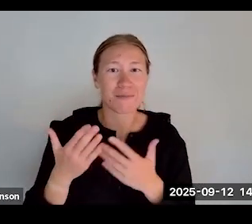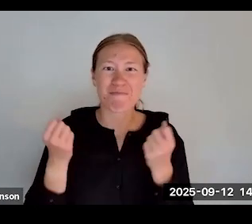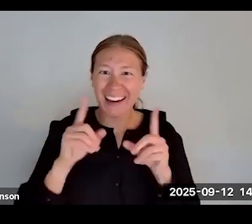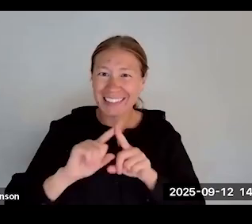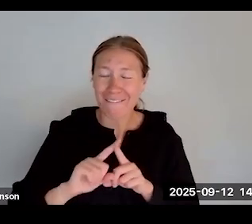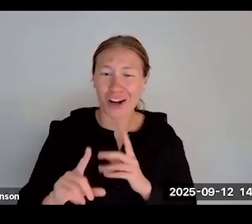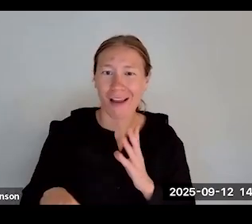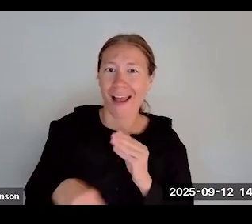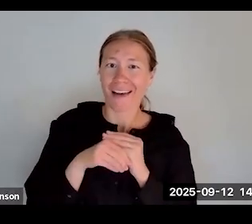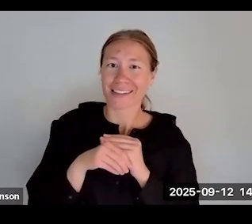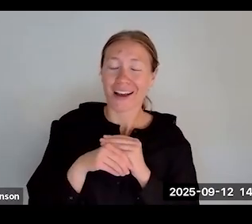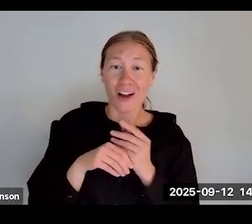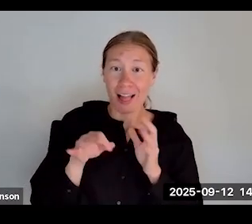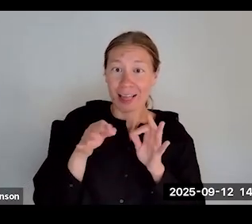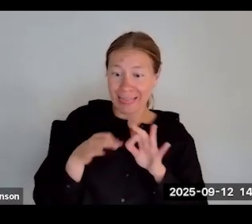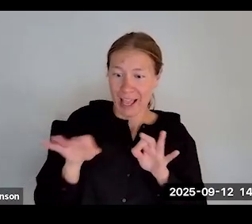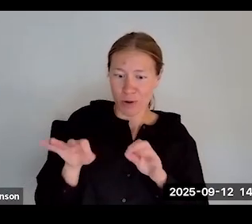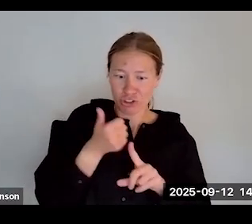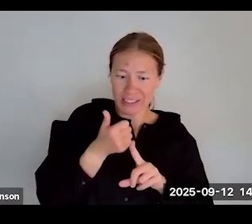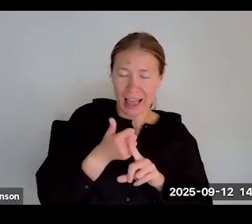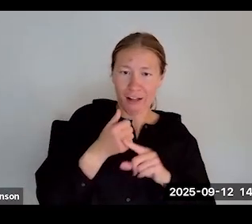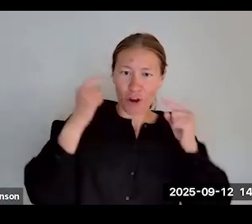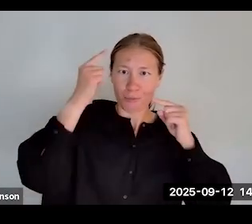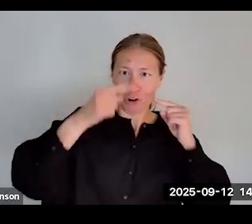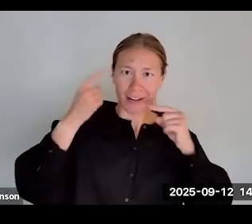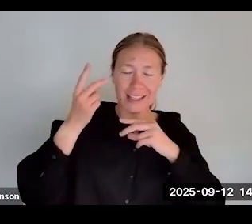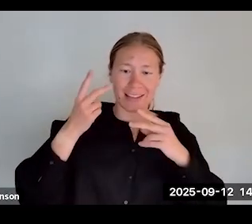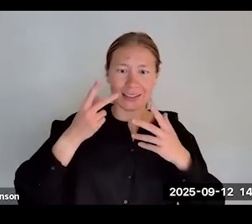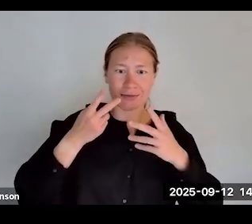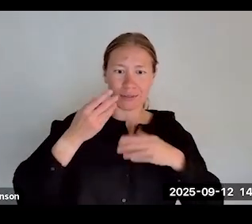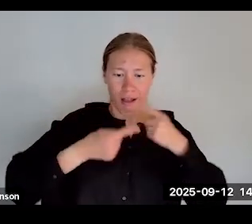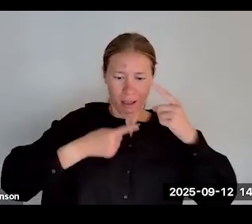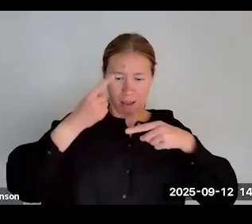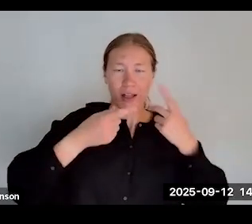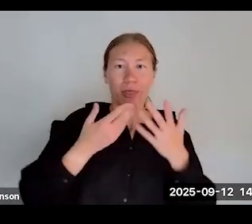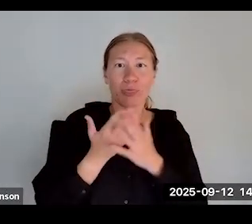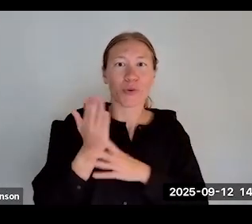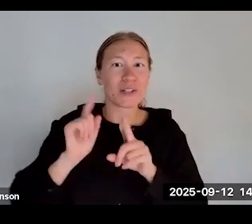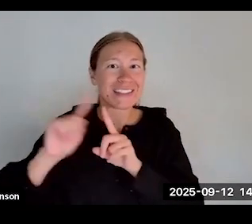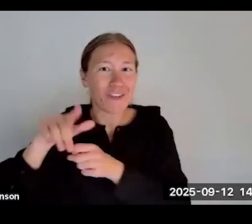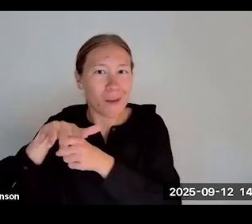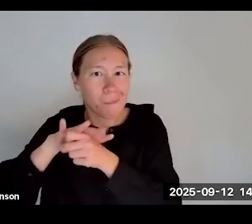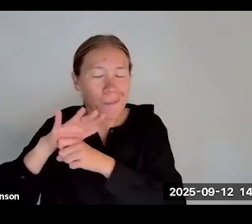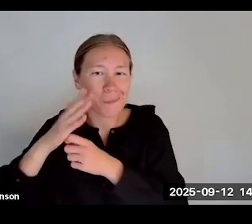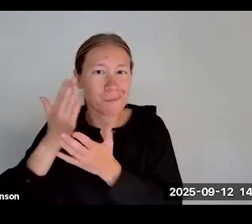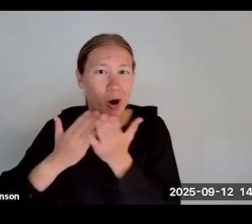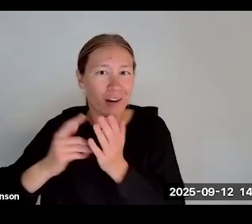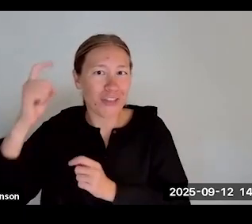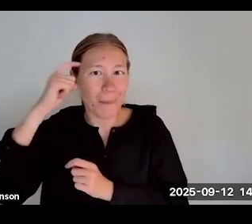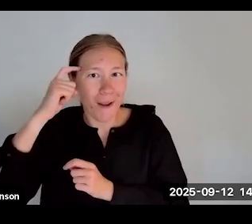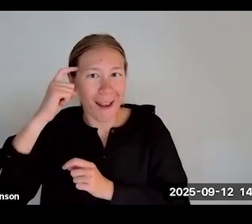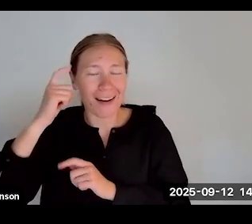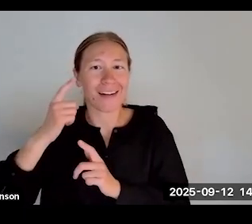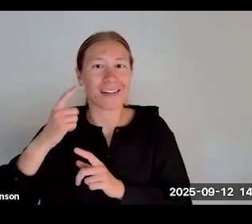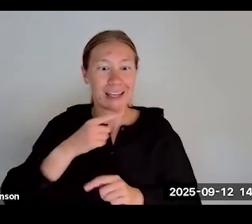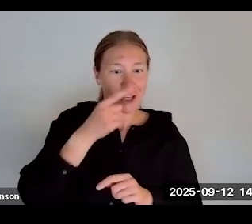language is actually processed in some different areas of the brain for deaf people because the language is visual compared to auditory. I think that's really